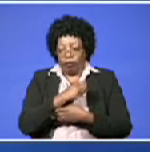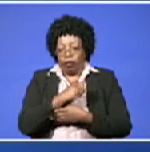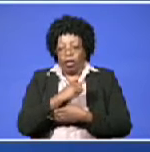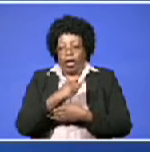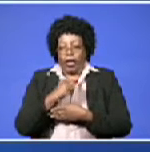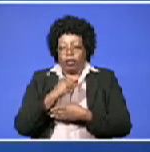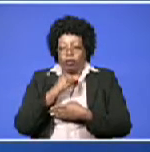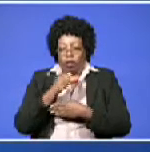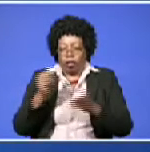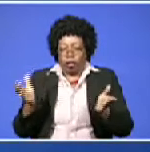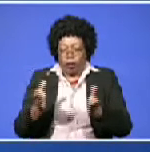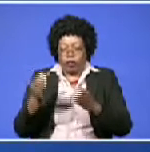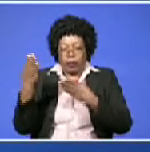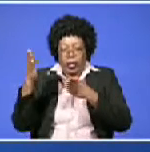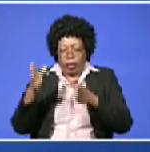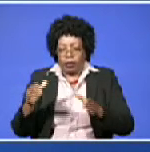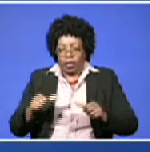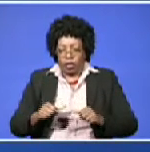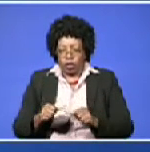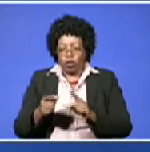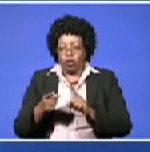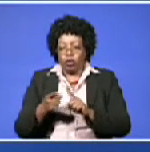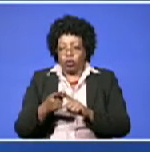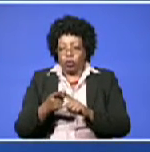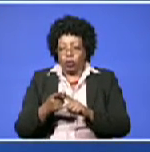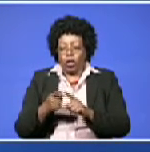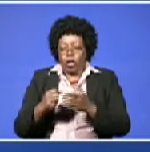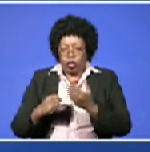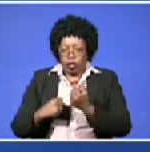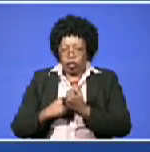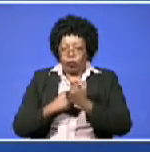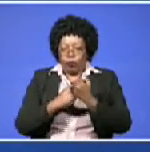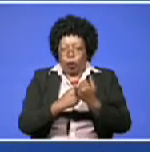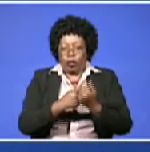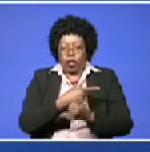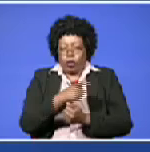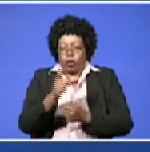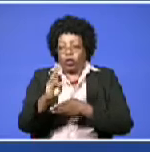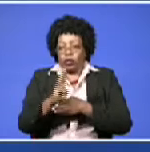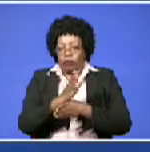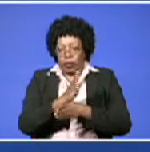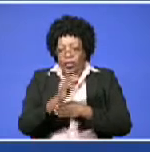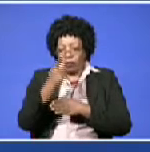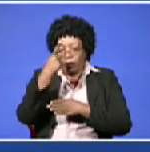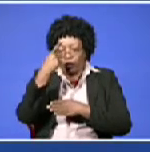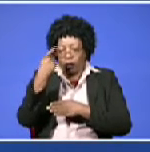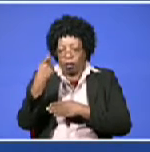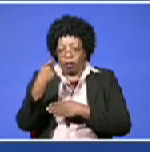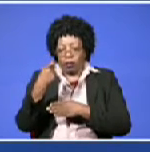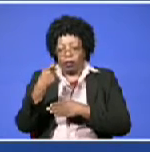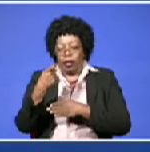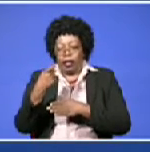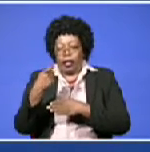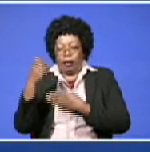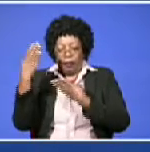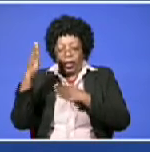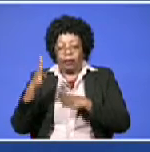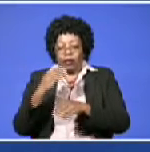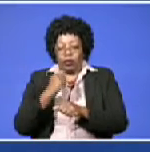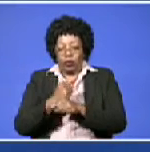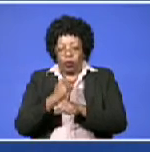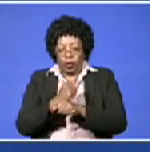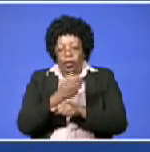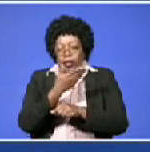encourage Bahamians to please continue to support these businesses, because they employ our brothers, they employ our sisters, they employ